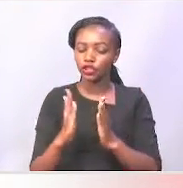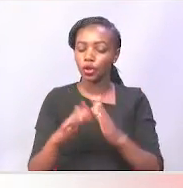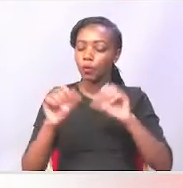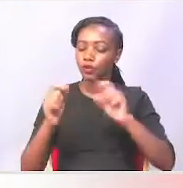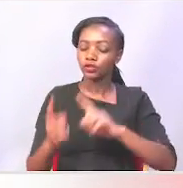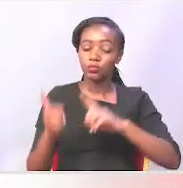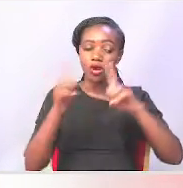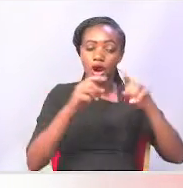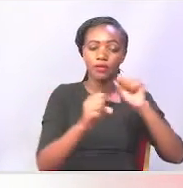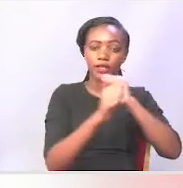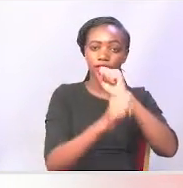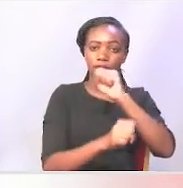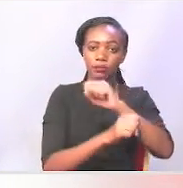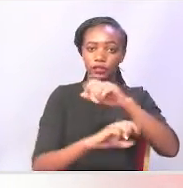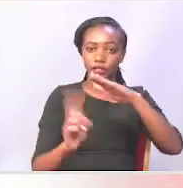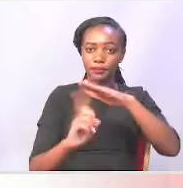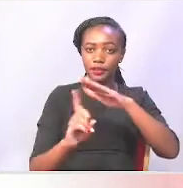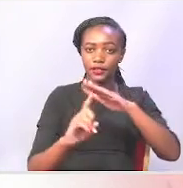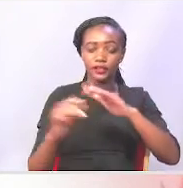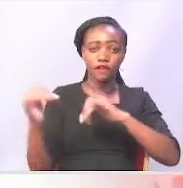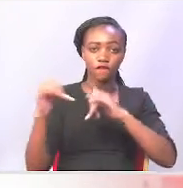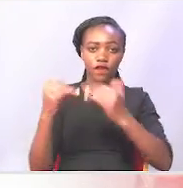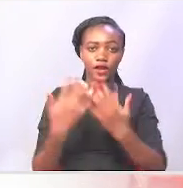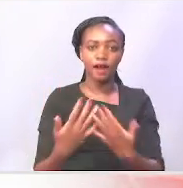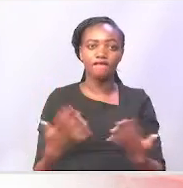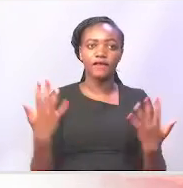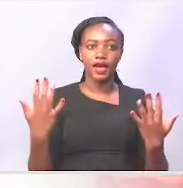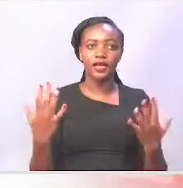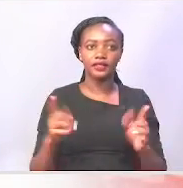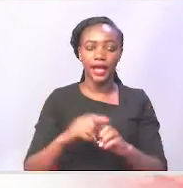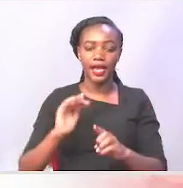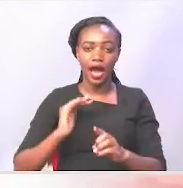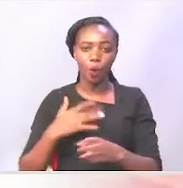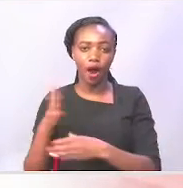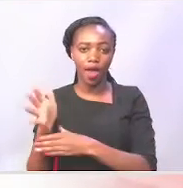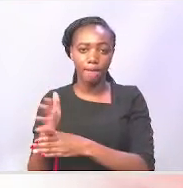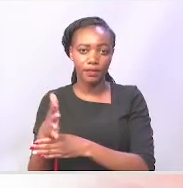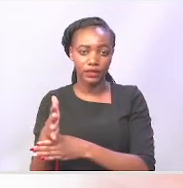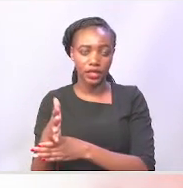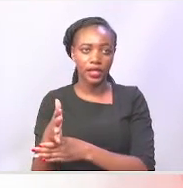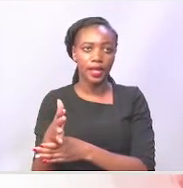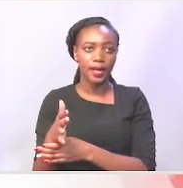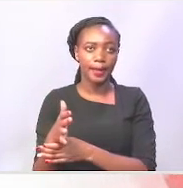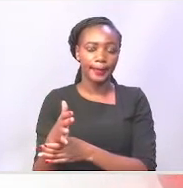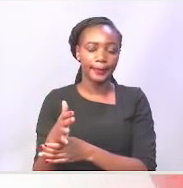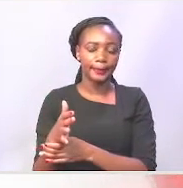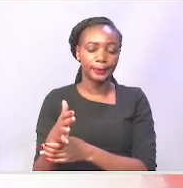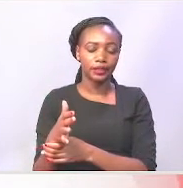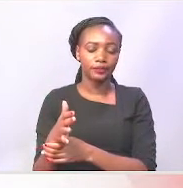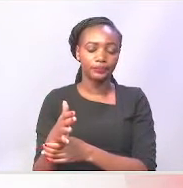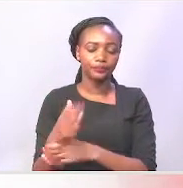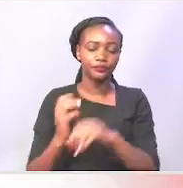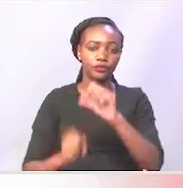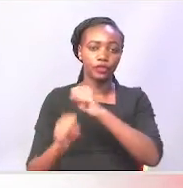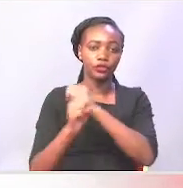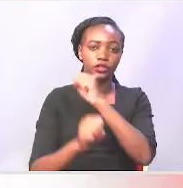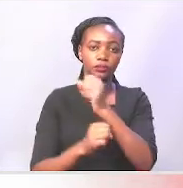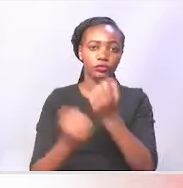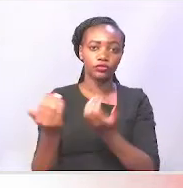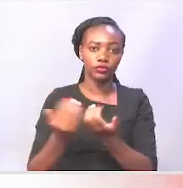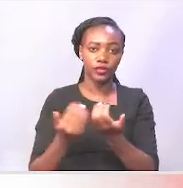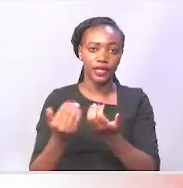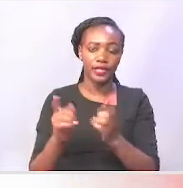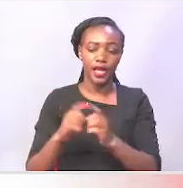support of the Ministry of Foreign Affairs and our embassy in Muscat, Oman, to boost trade